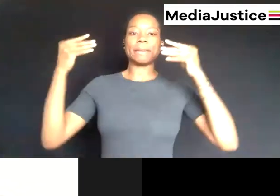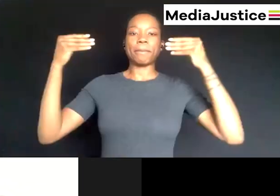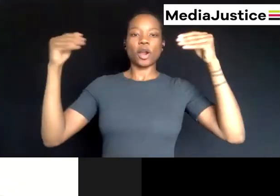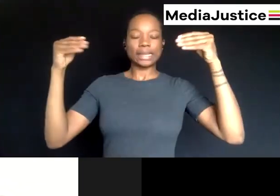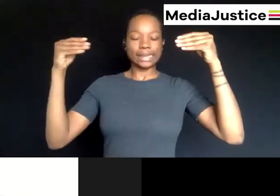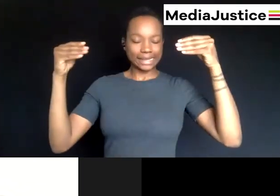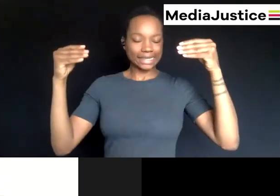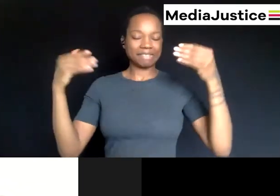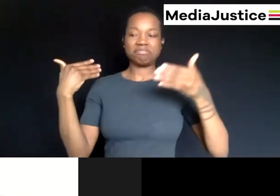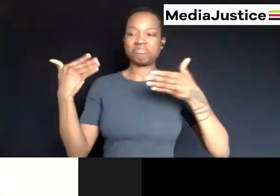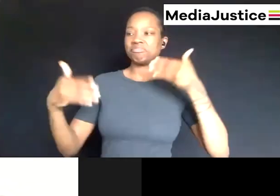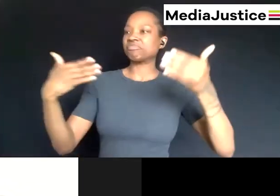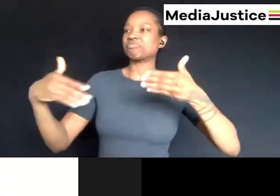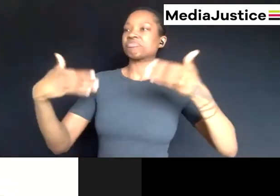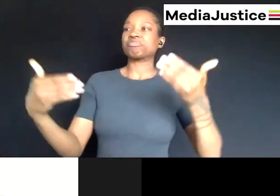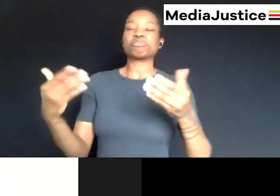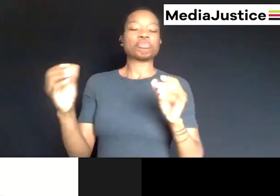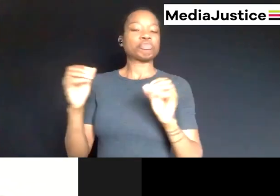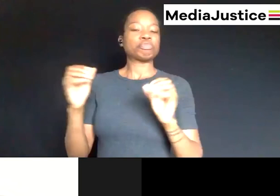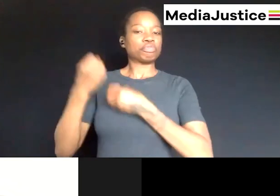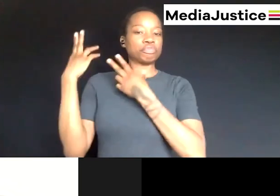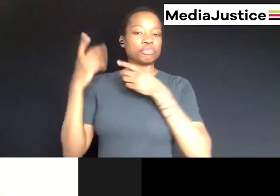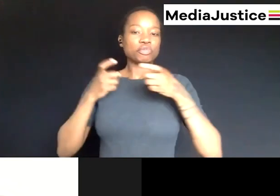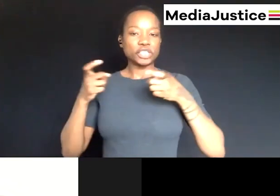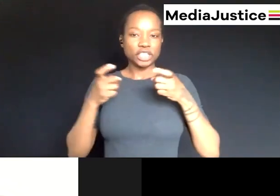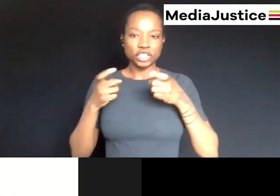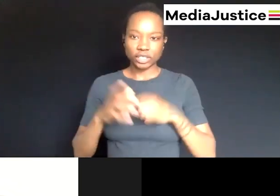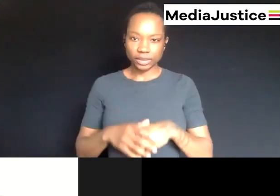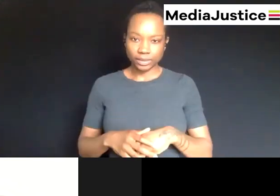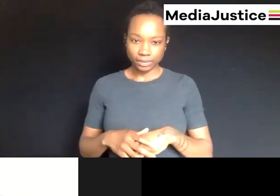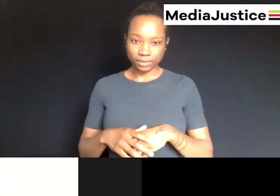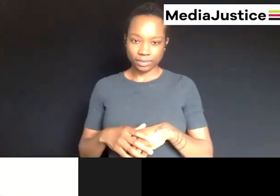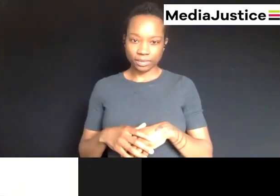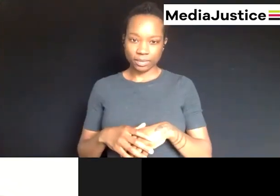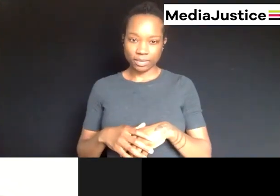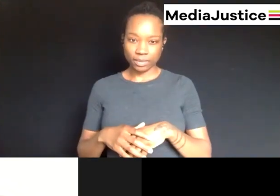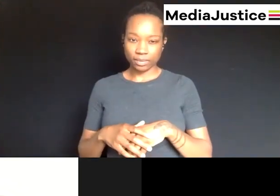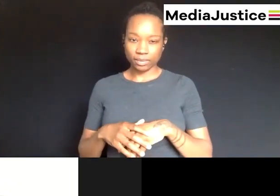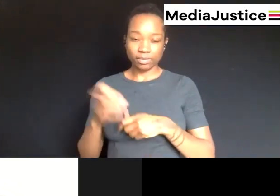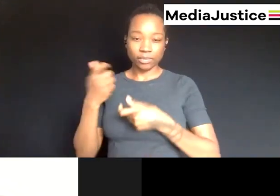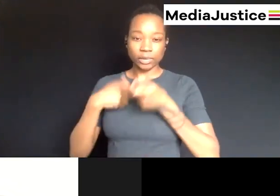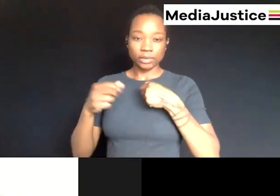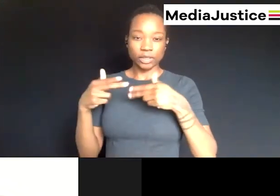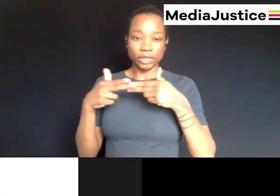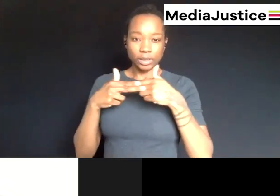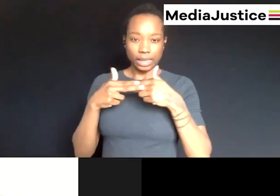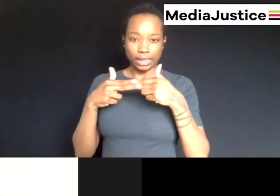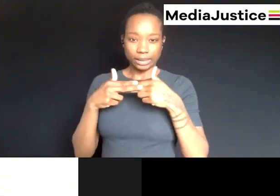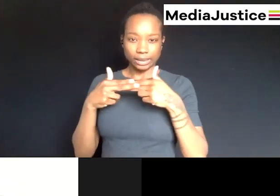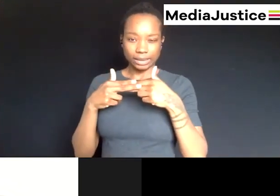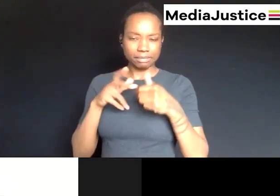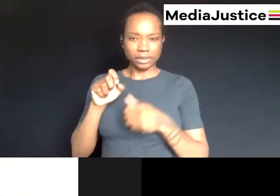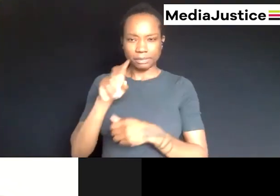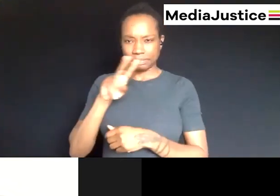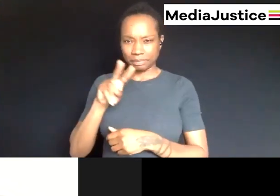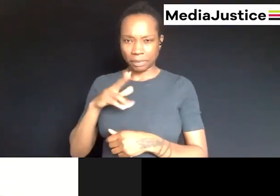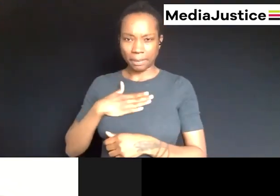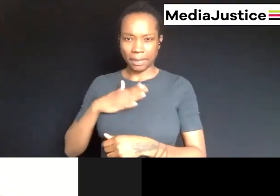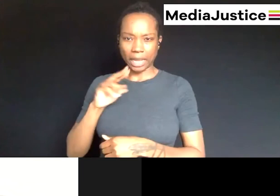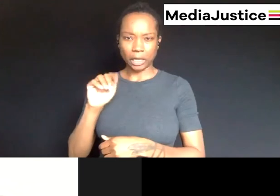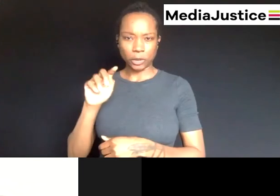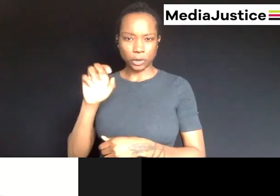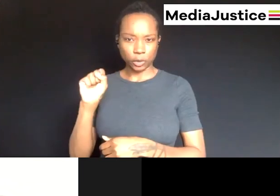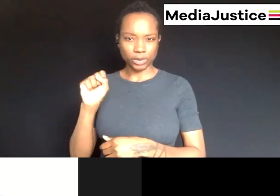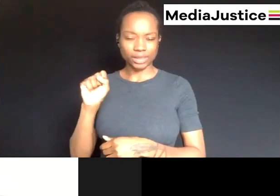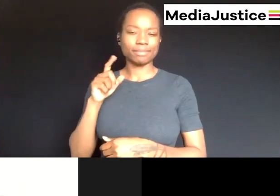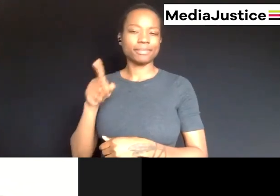And let me get back to my place here on my notes. And this is just a cartoon, that funny cartoon talking about